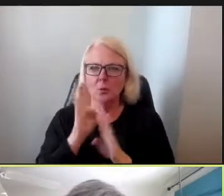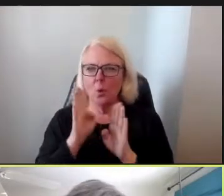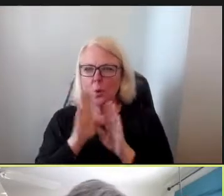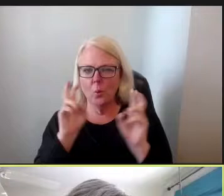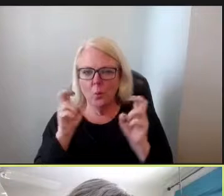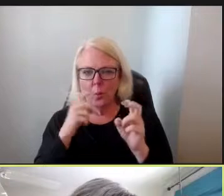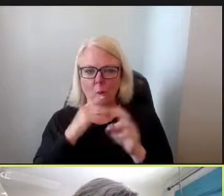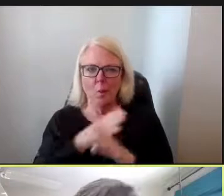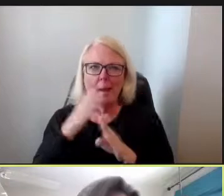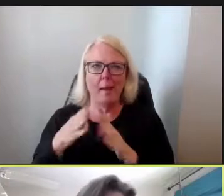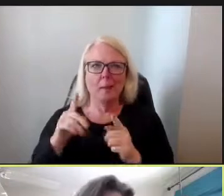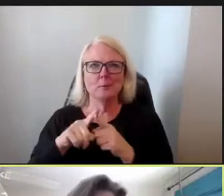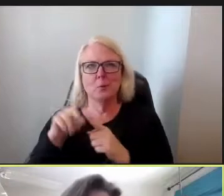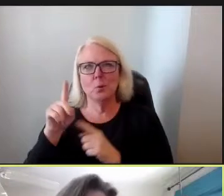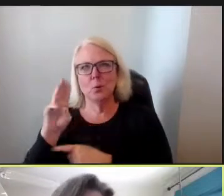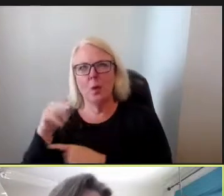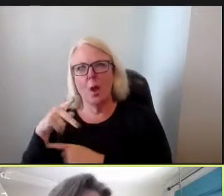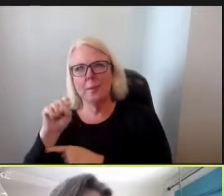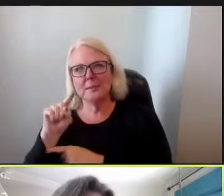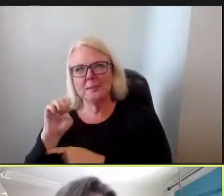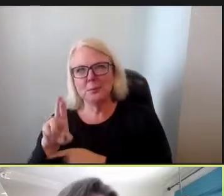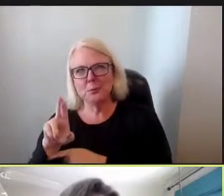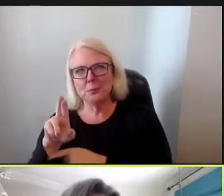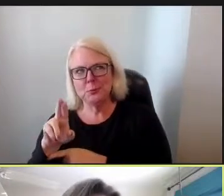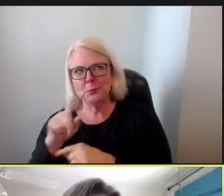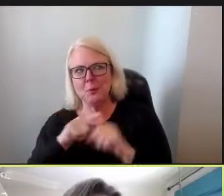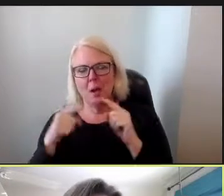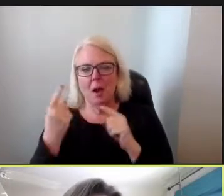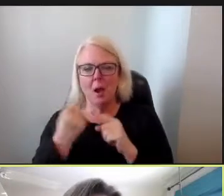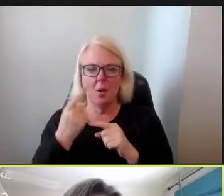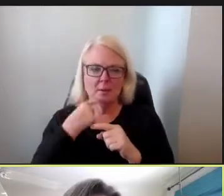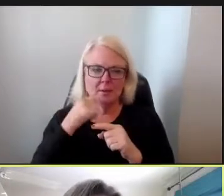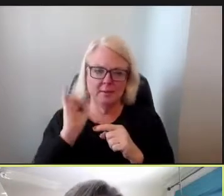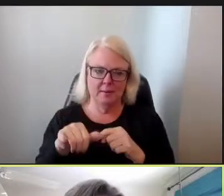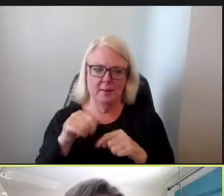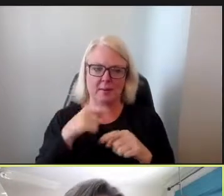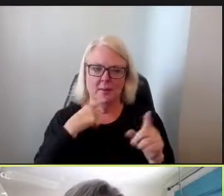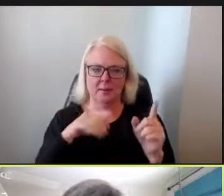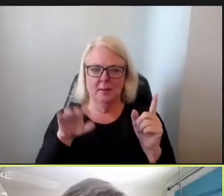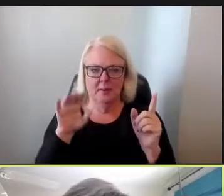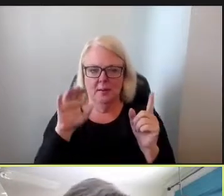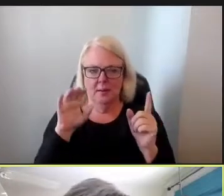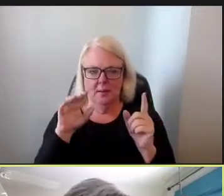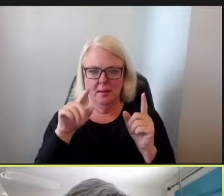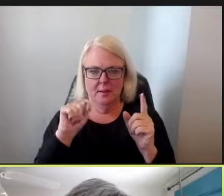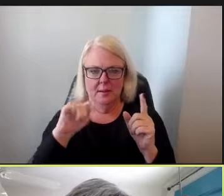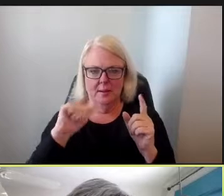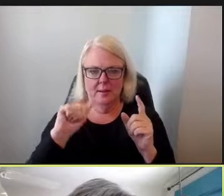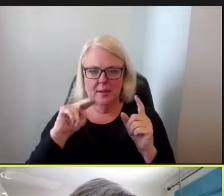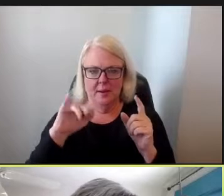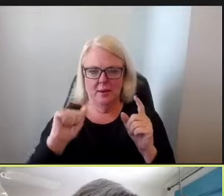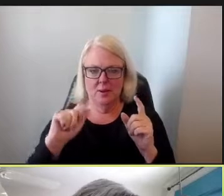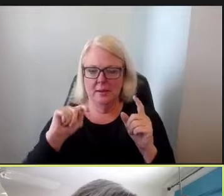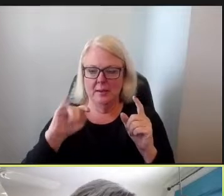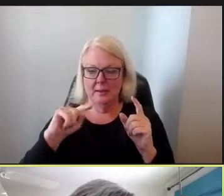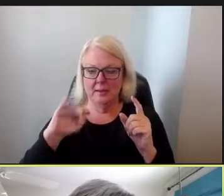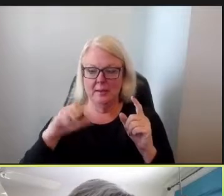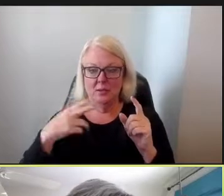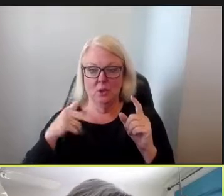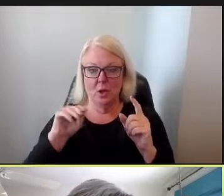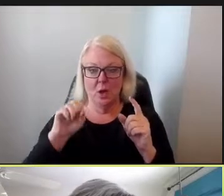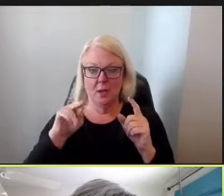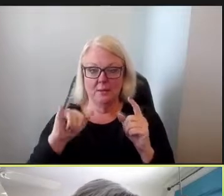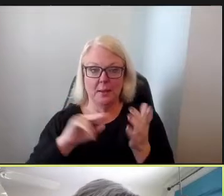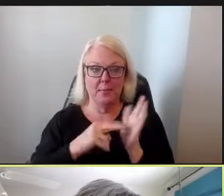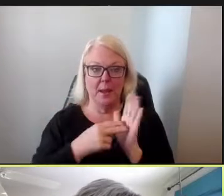some dumpsters, but always being, as Tanya Tichkovsky says, barely in. And we might